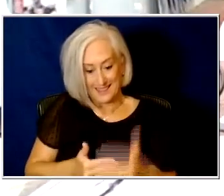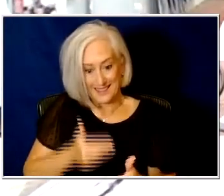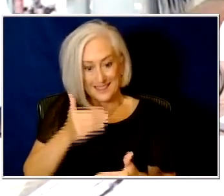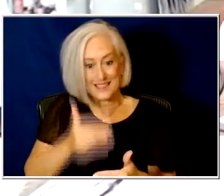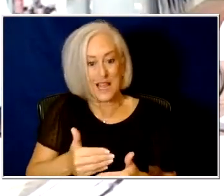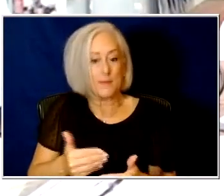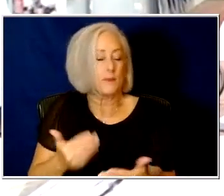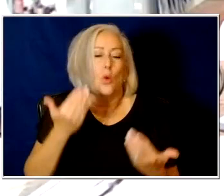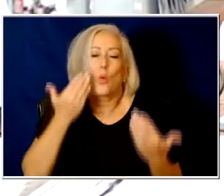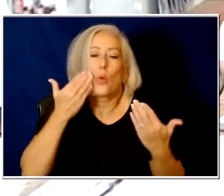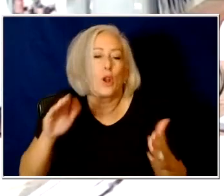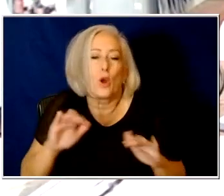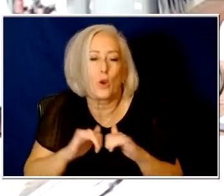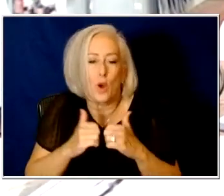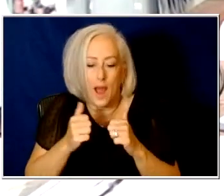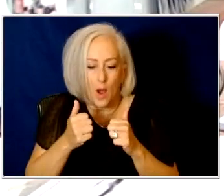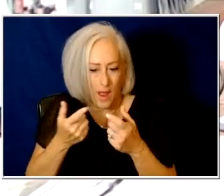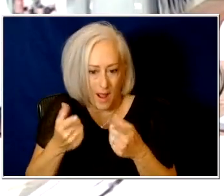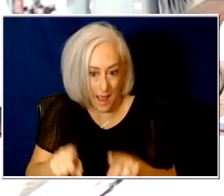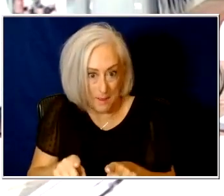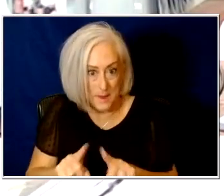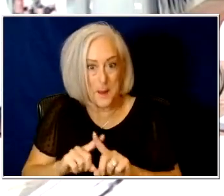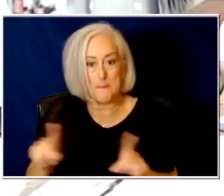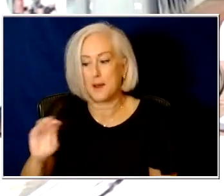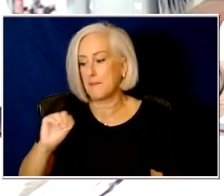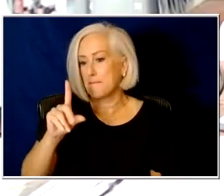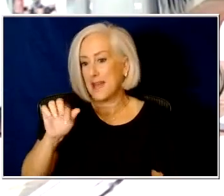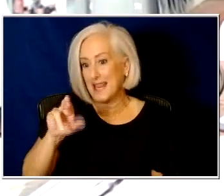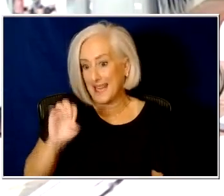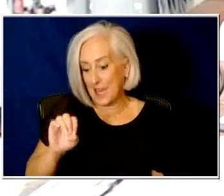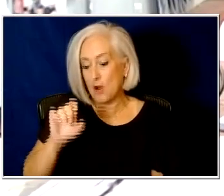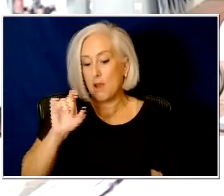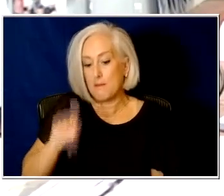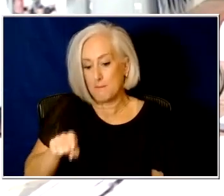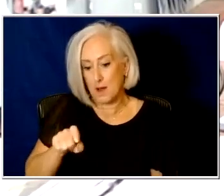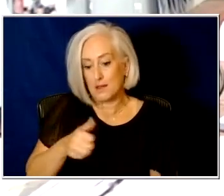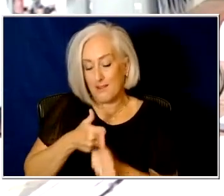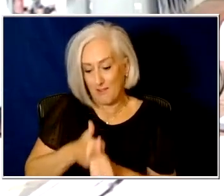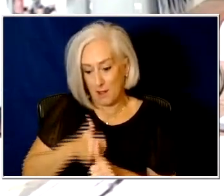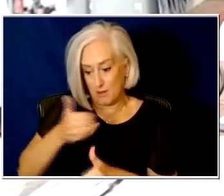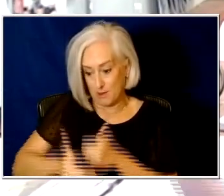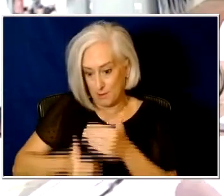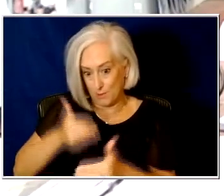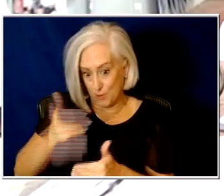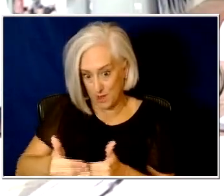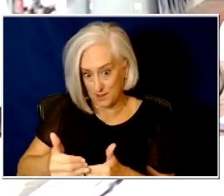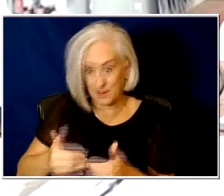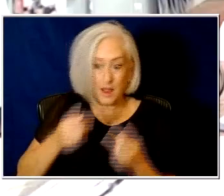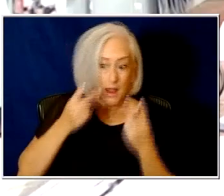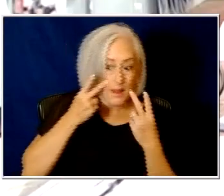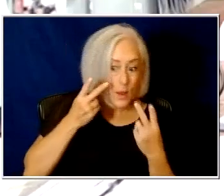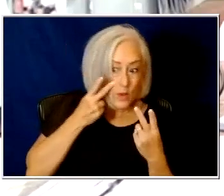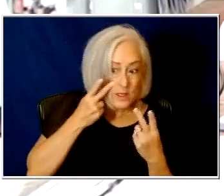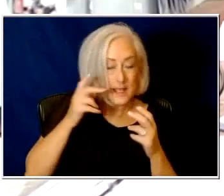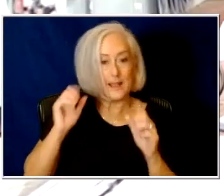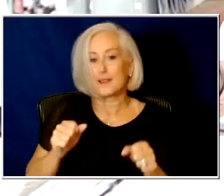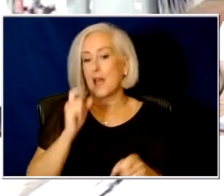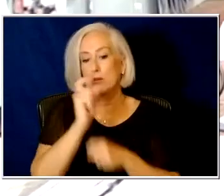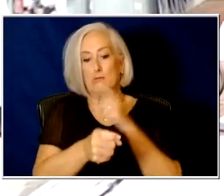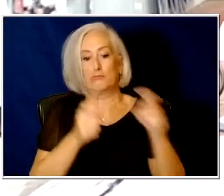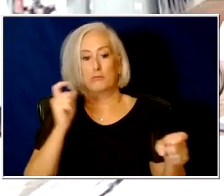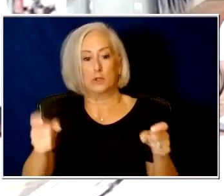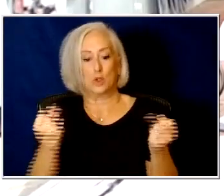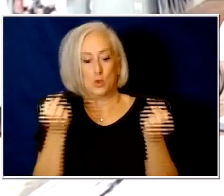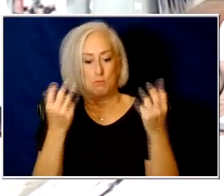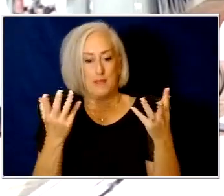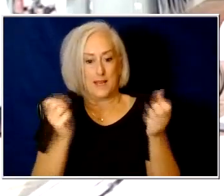will rule at this point. But those need to happen, and then we'll see. Will we be prescribing this to lots of folks or just